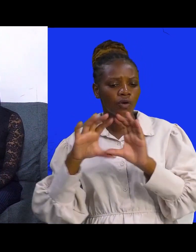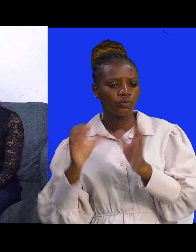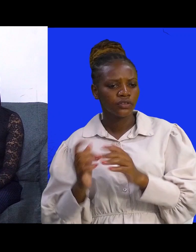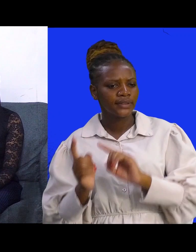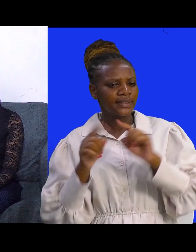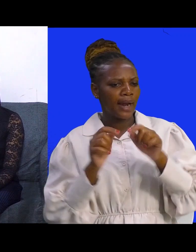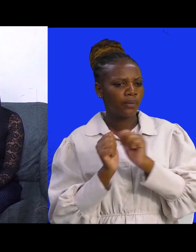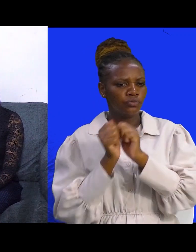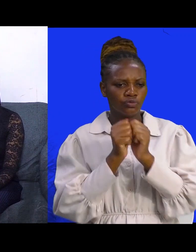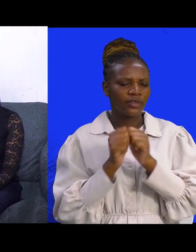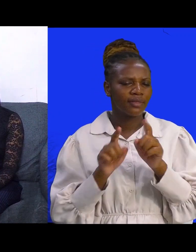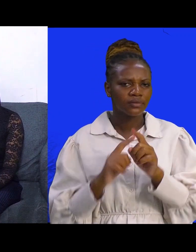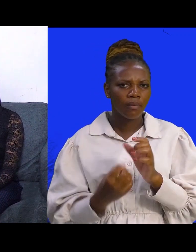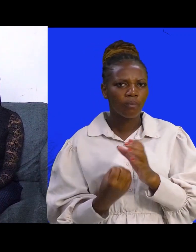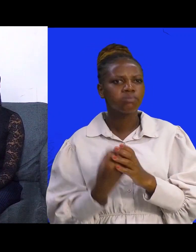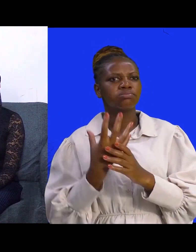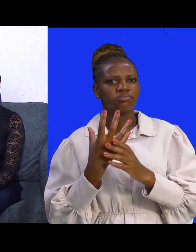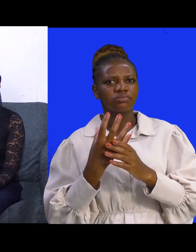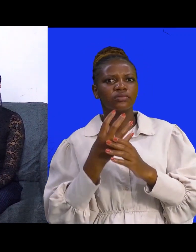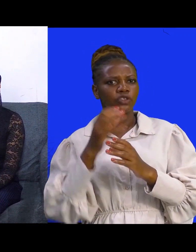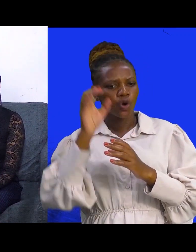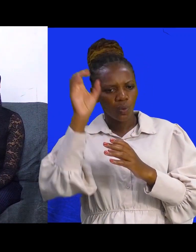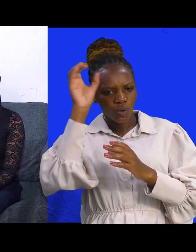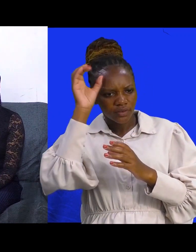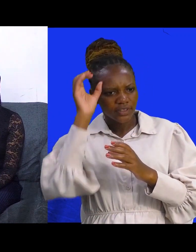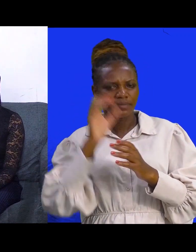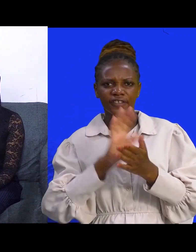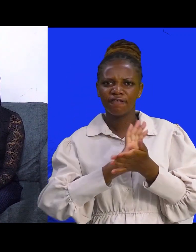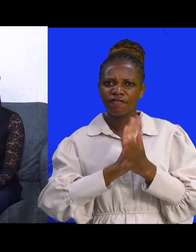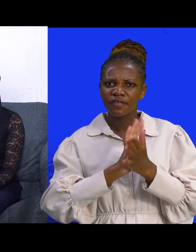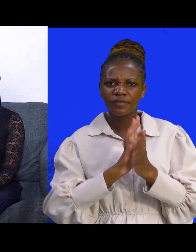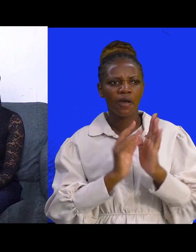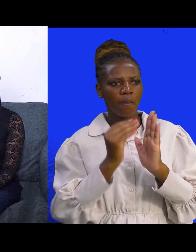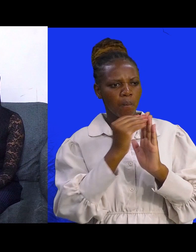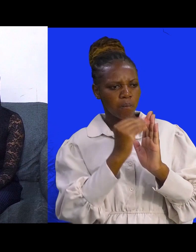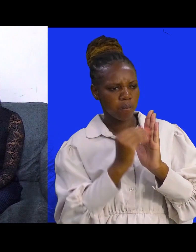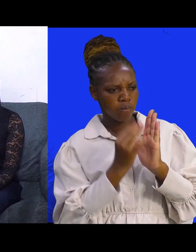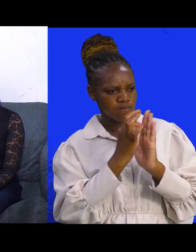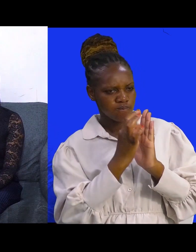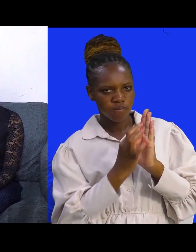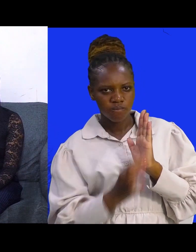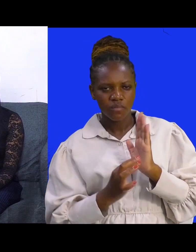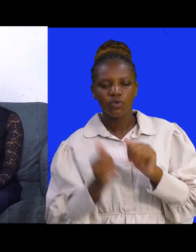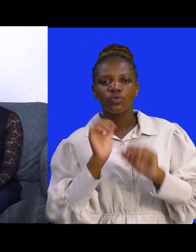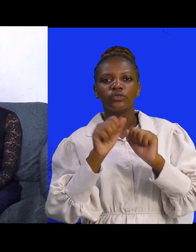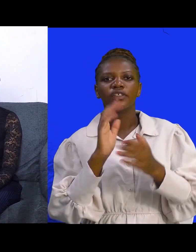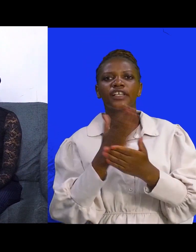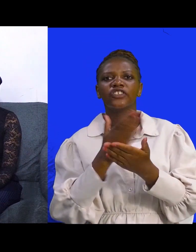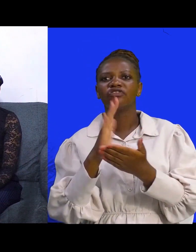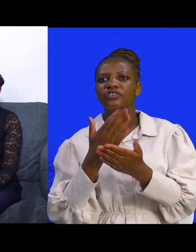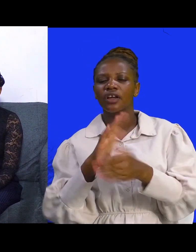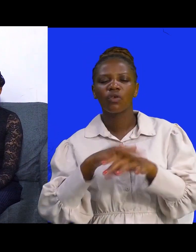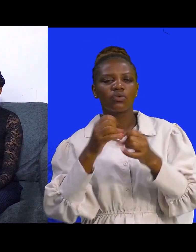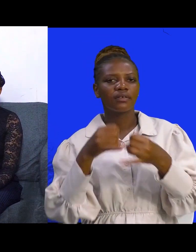they can also come together and create concepts, create films, create scripts that